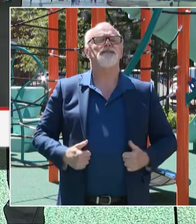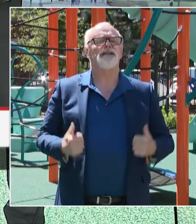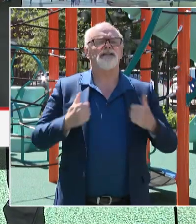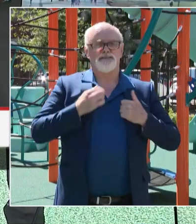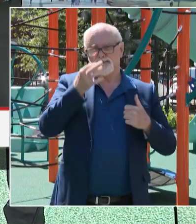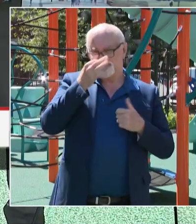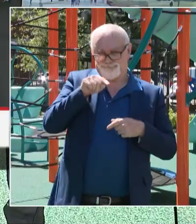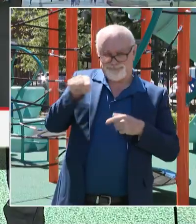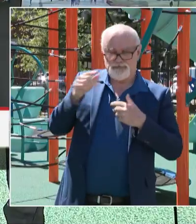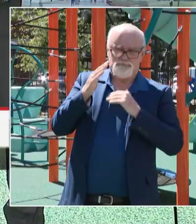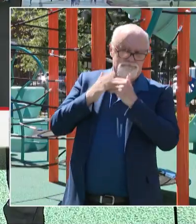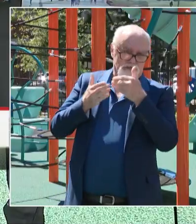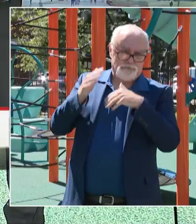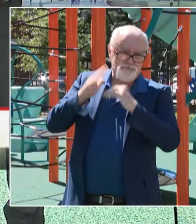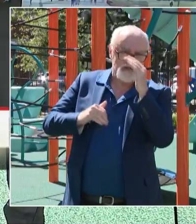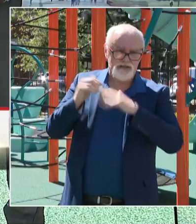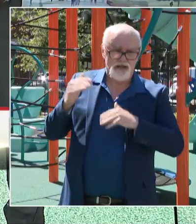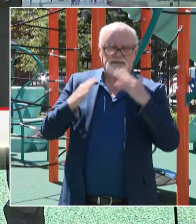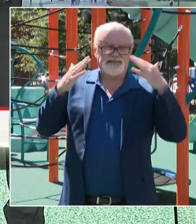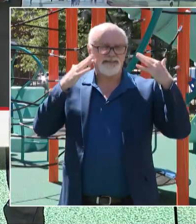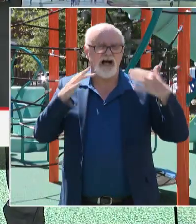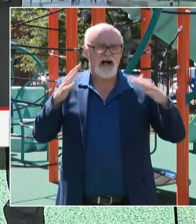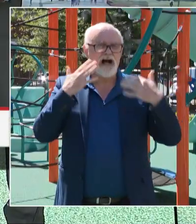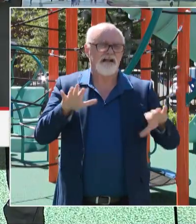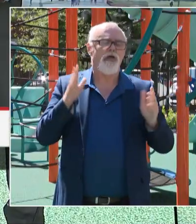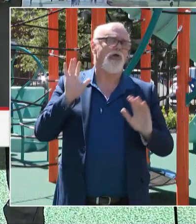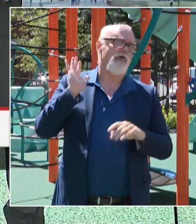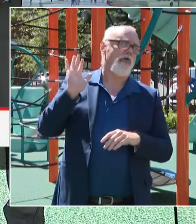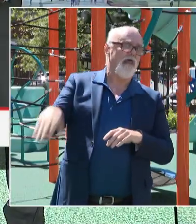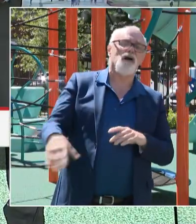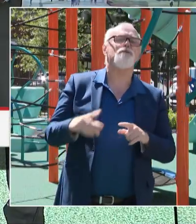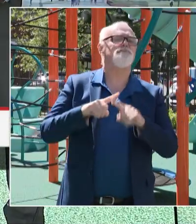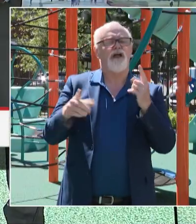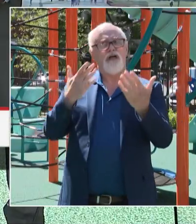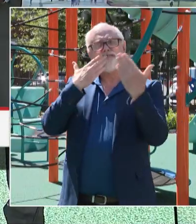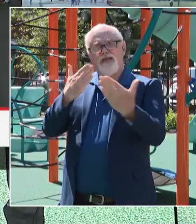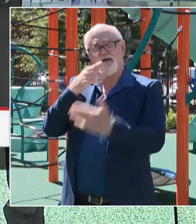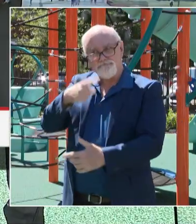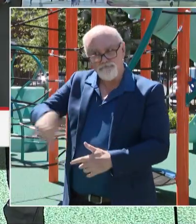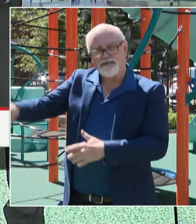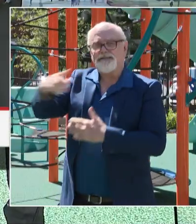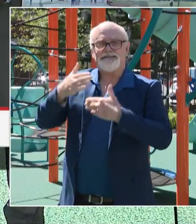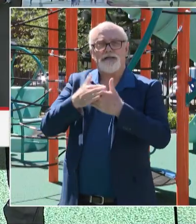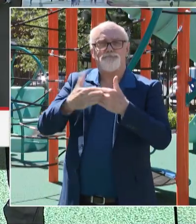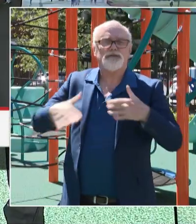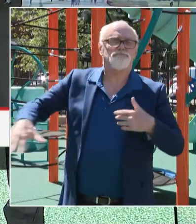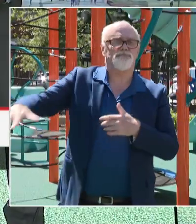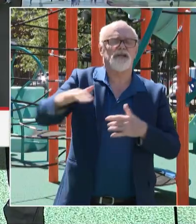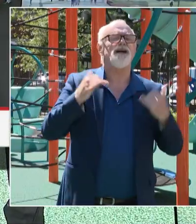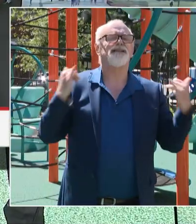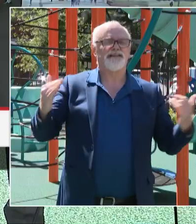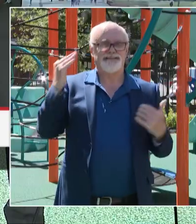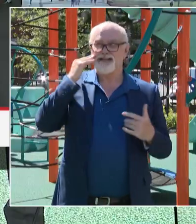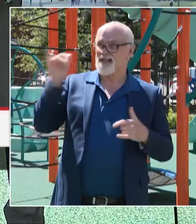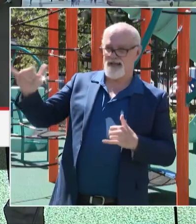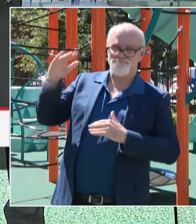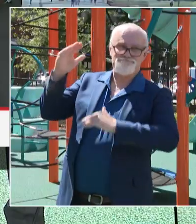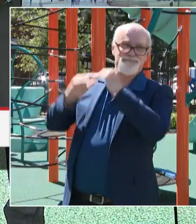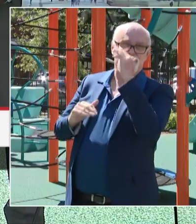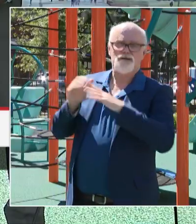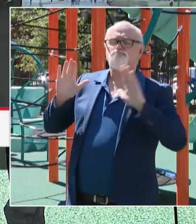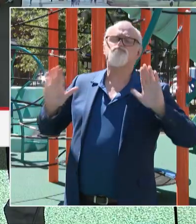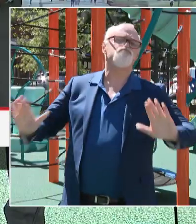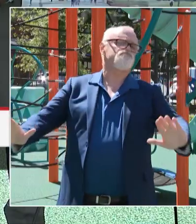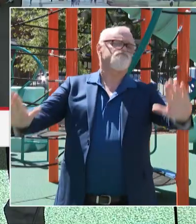hopefully it makes it a little bit easier when you know that the end result is this incredible learning space for our